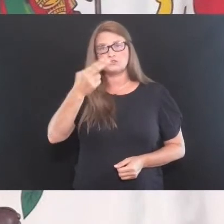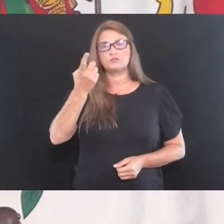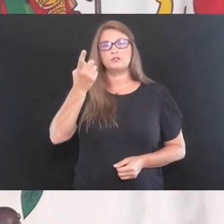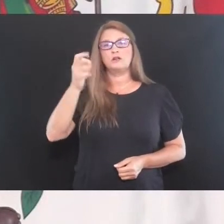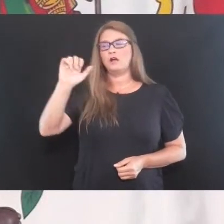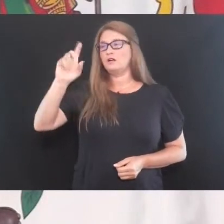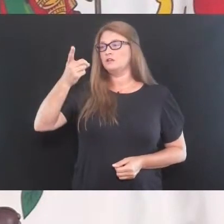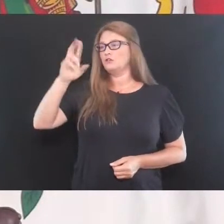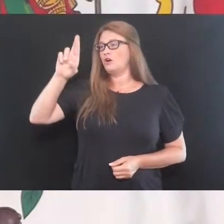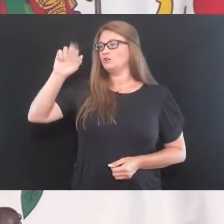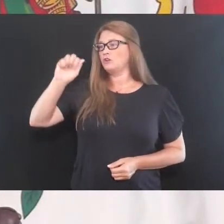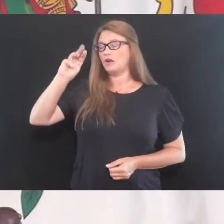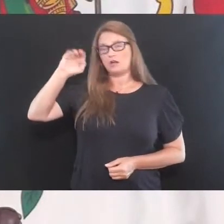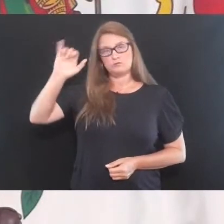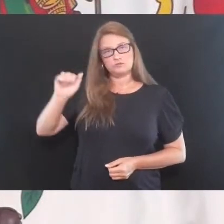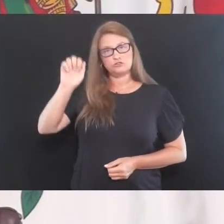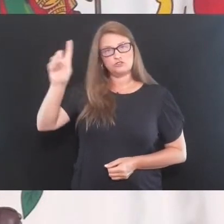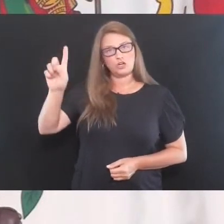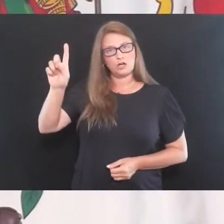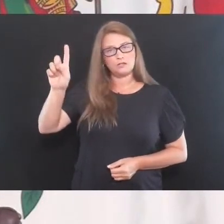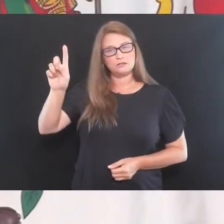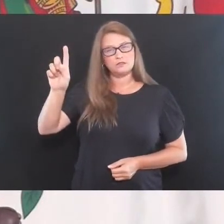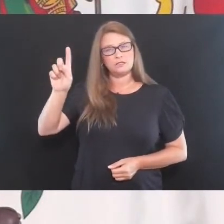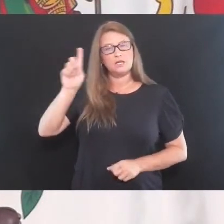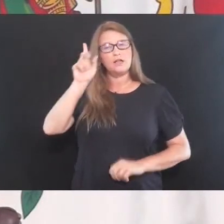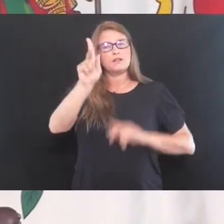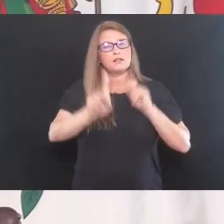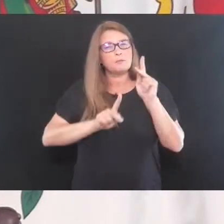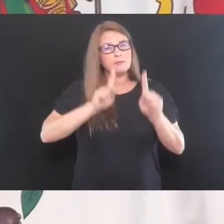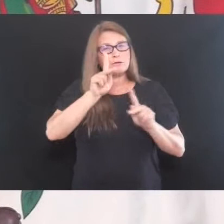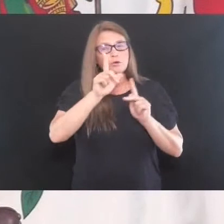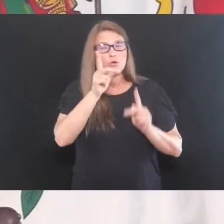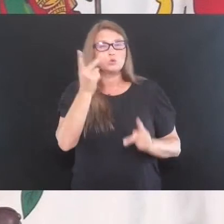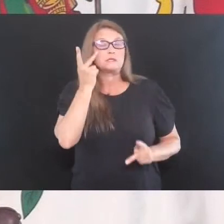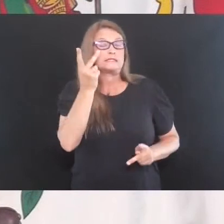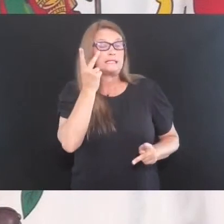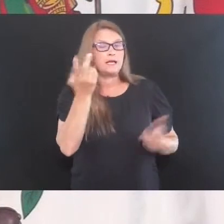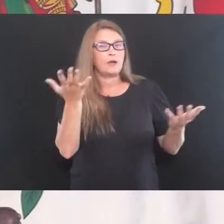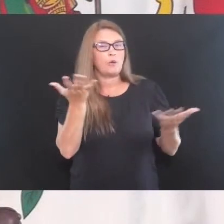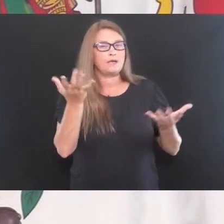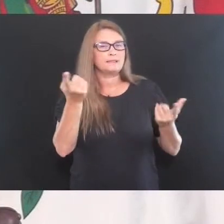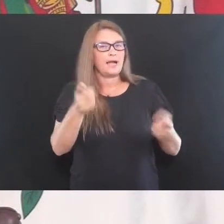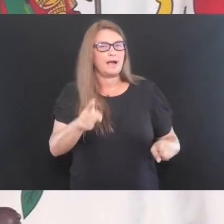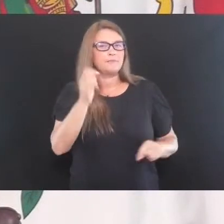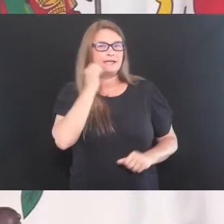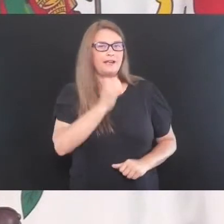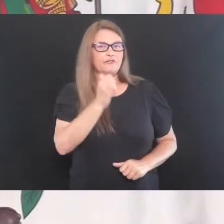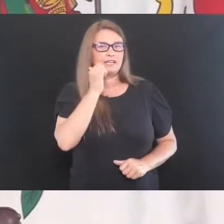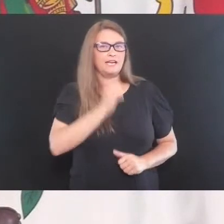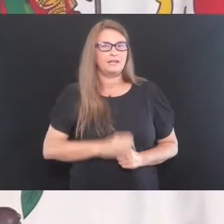Amjad, all the different people that really put in all the licks every day.